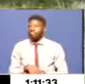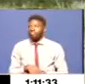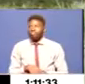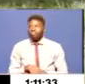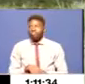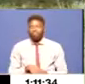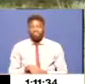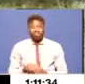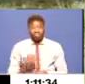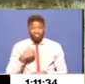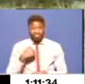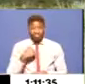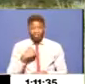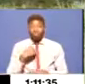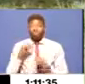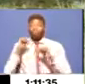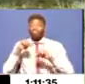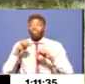like